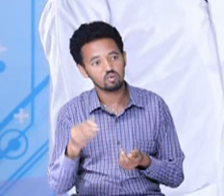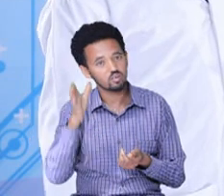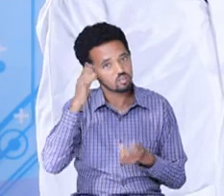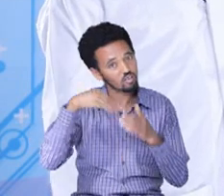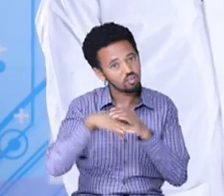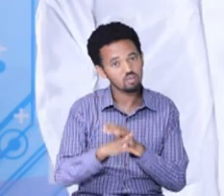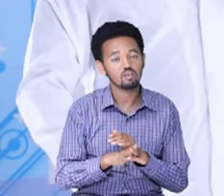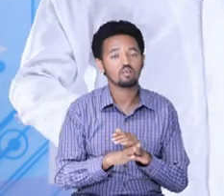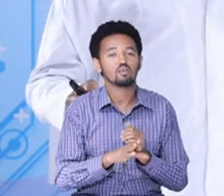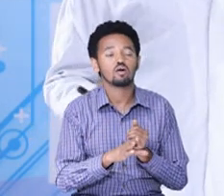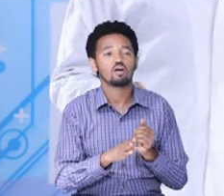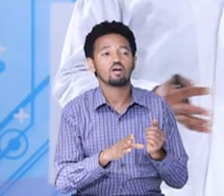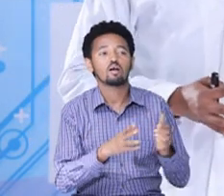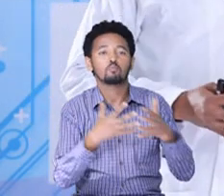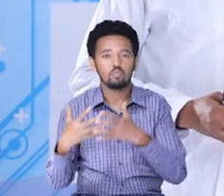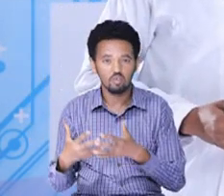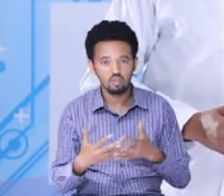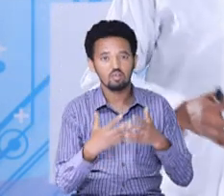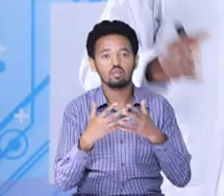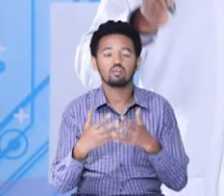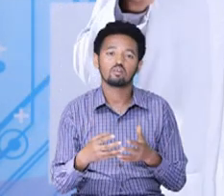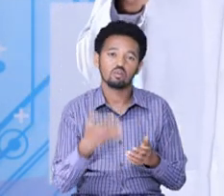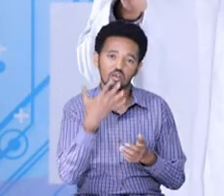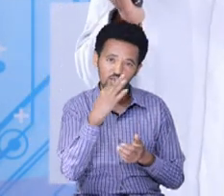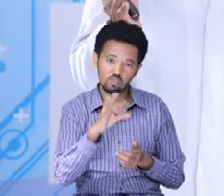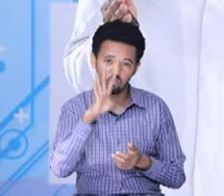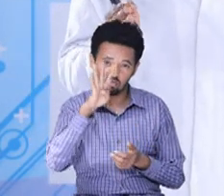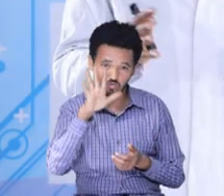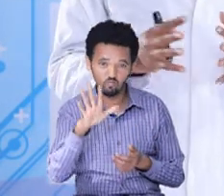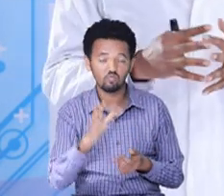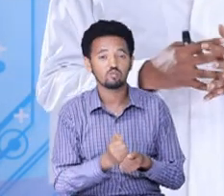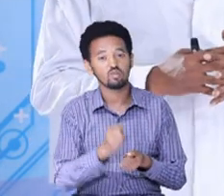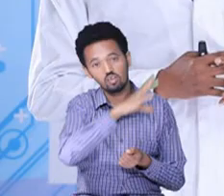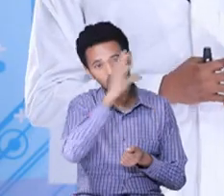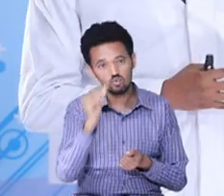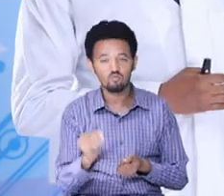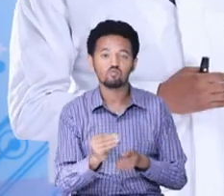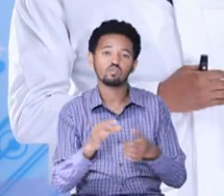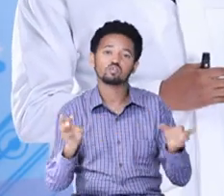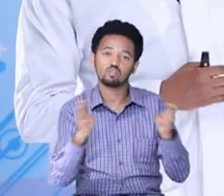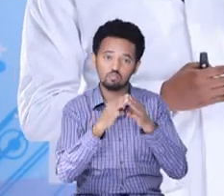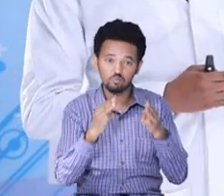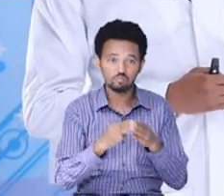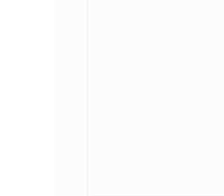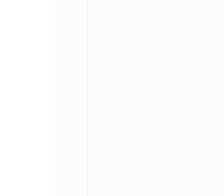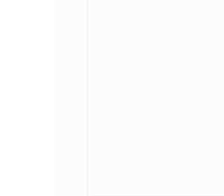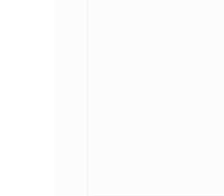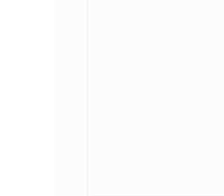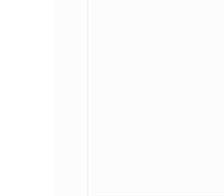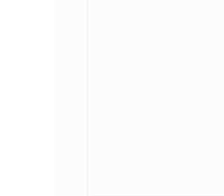in America. In 1945, the 5th Pan-Africanism Conference was held in